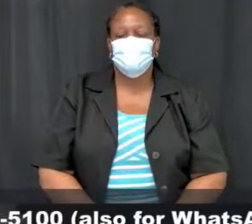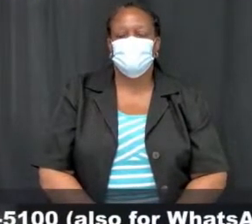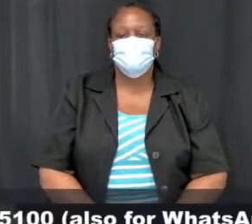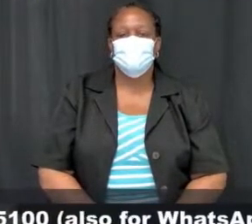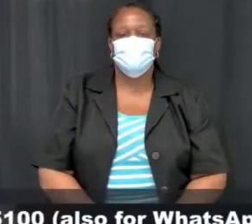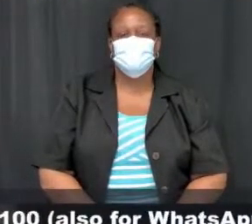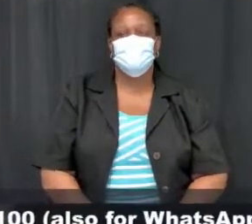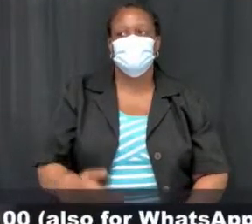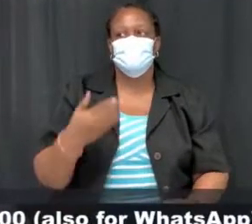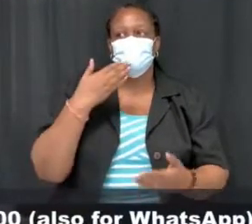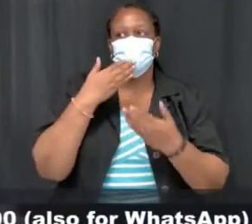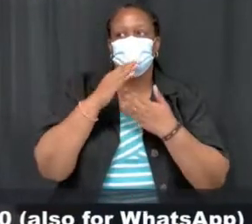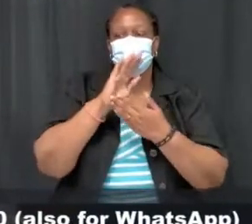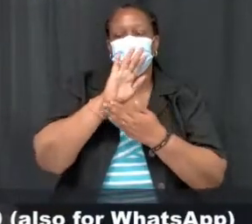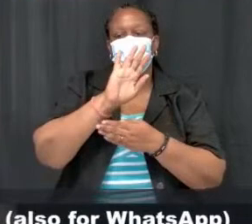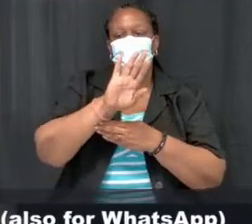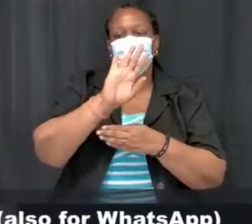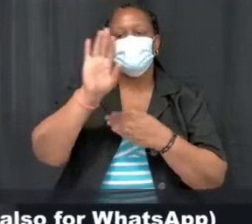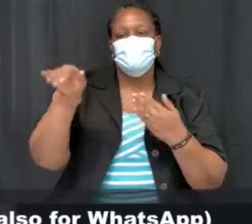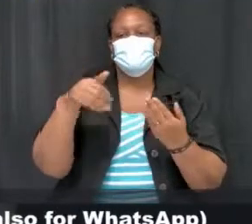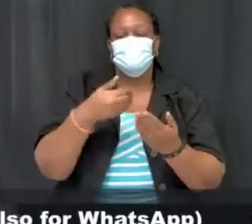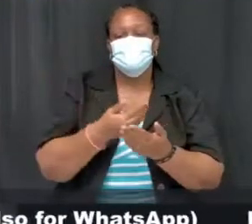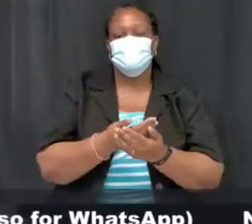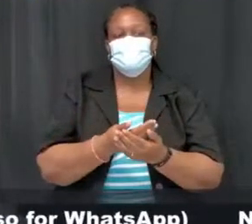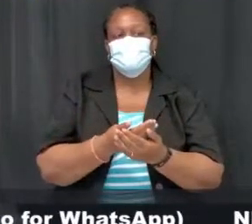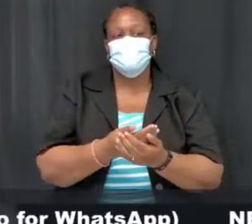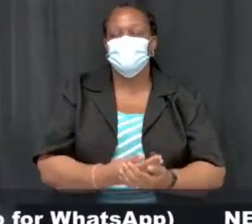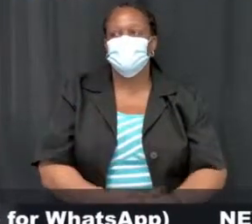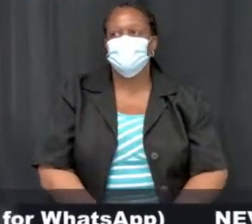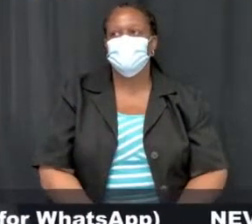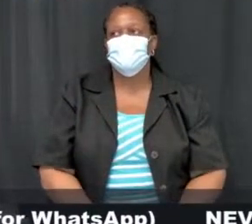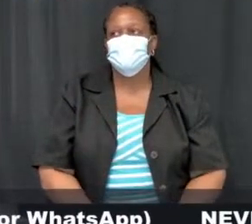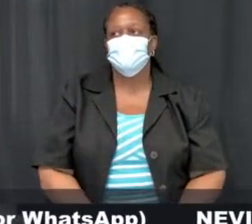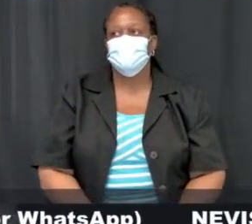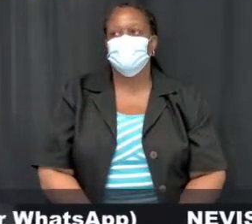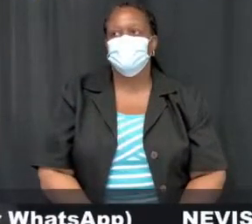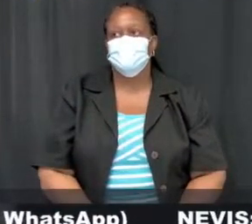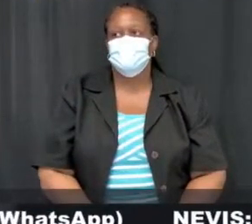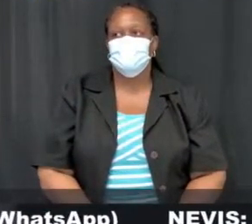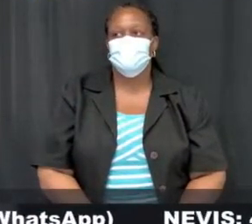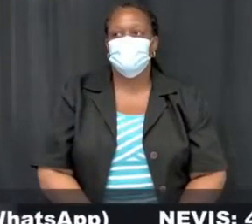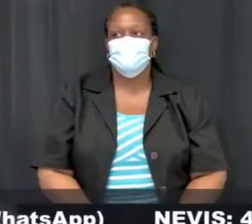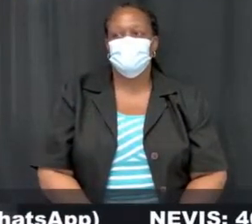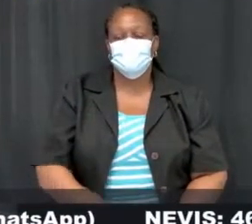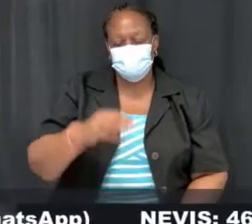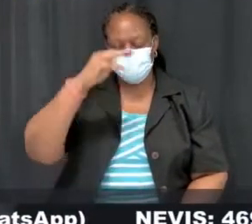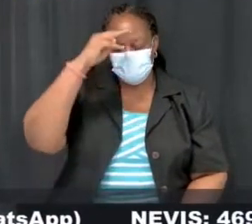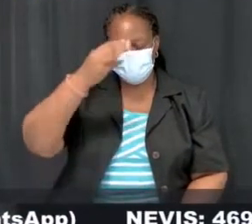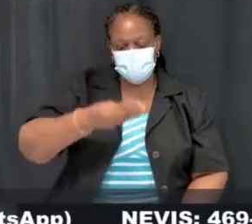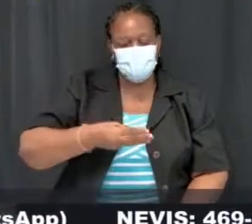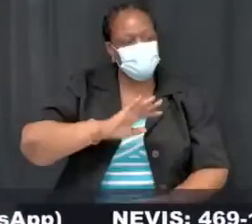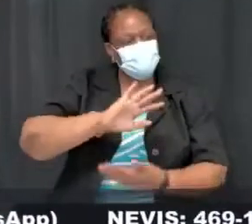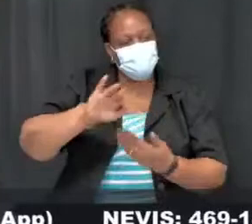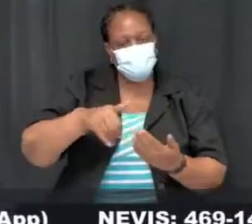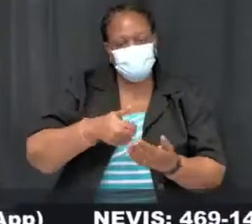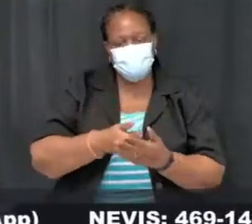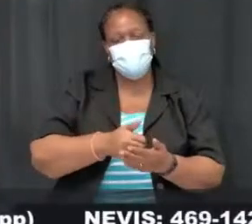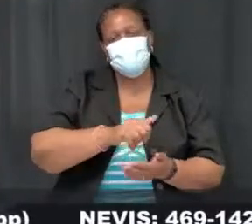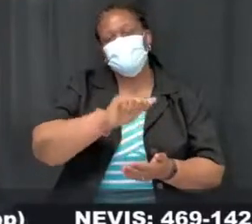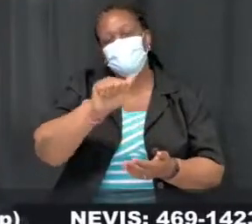A pleasant good afternoon to all, and thank you, Mr. Williams, for your introduction, and welcome everyone to another